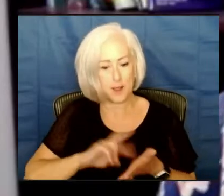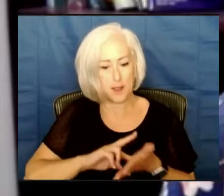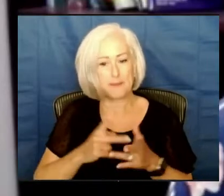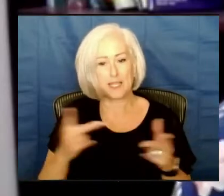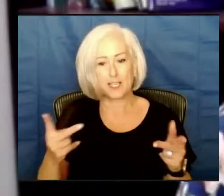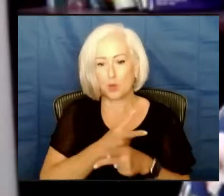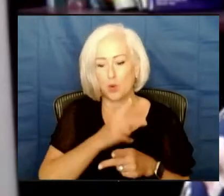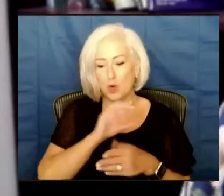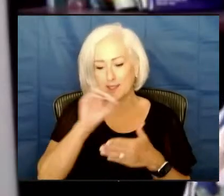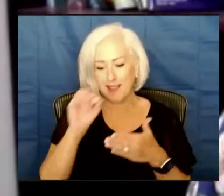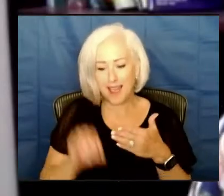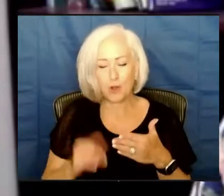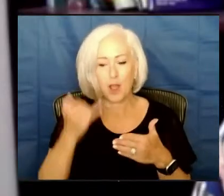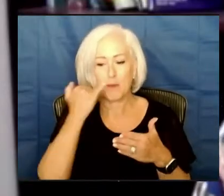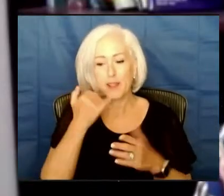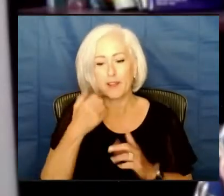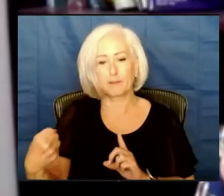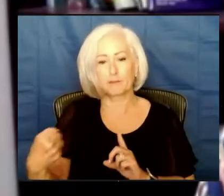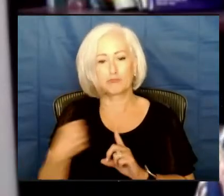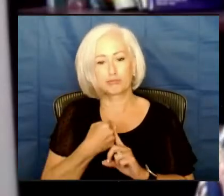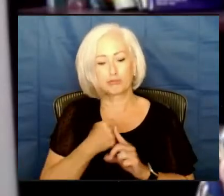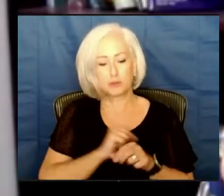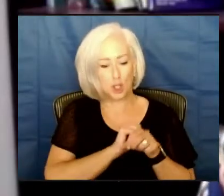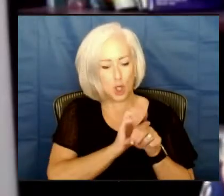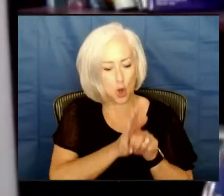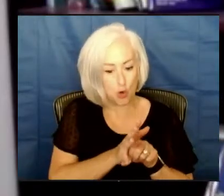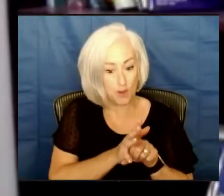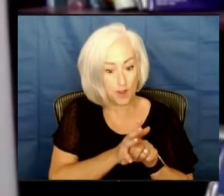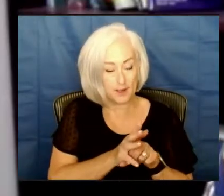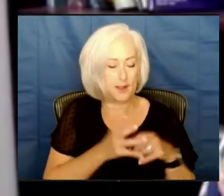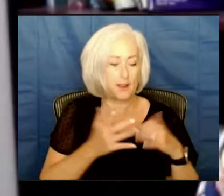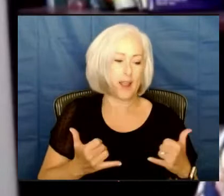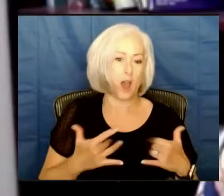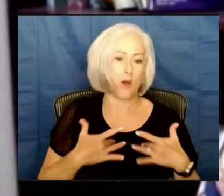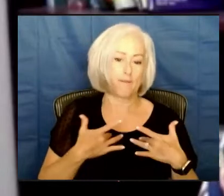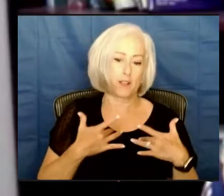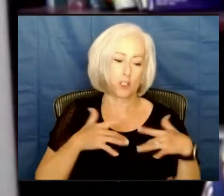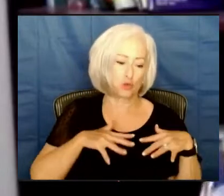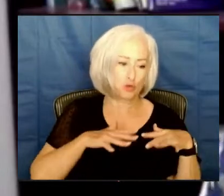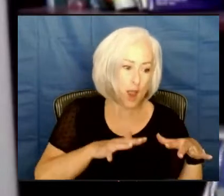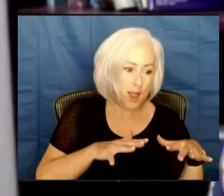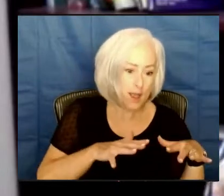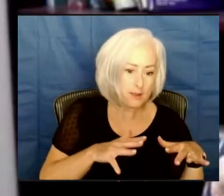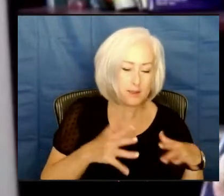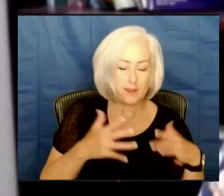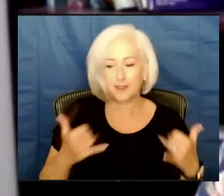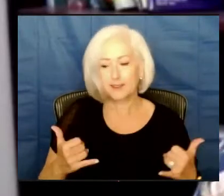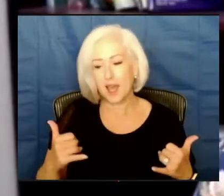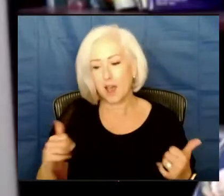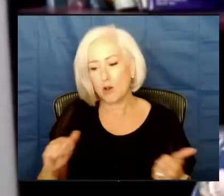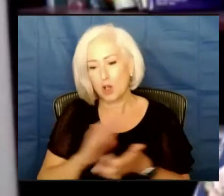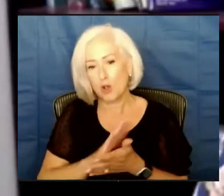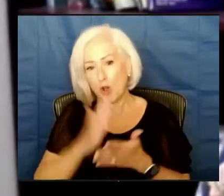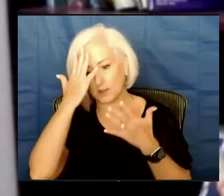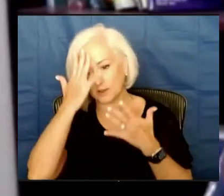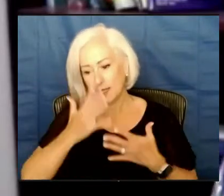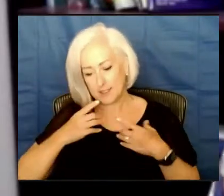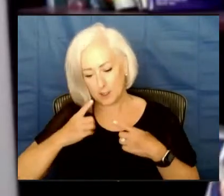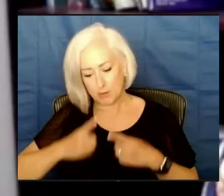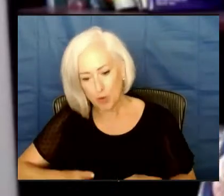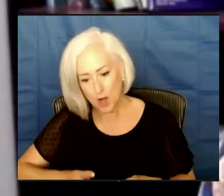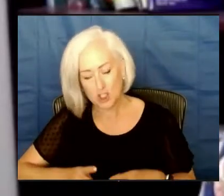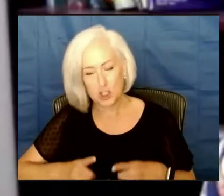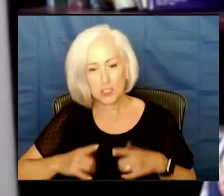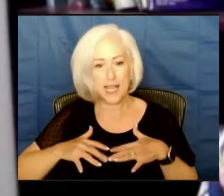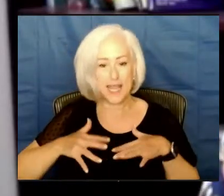COVID. And then that stress leads to depression or anxiety, which puts further wear and tear on the body, which makes it harder